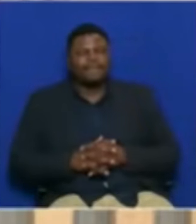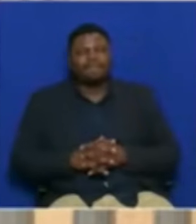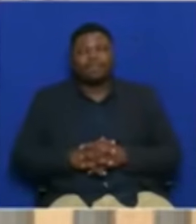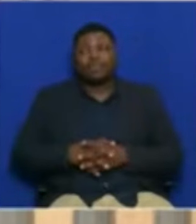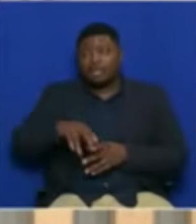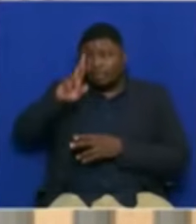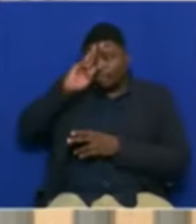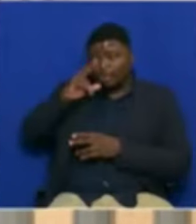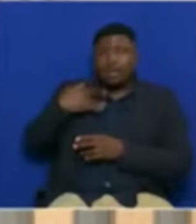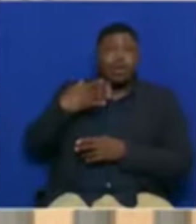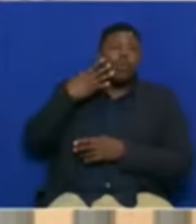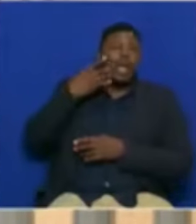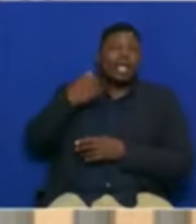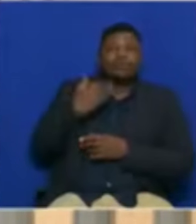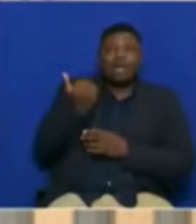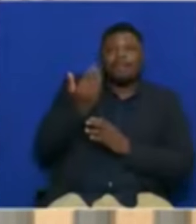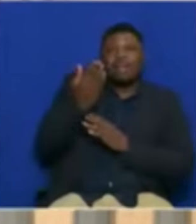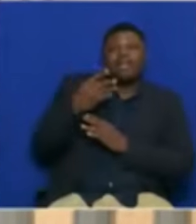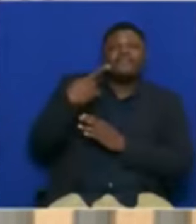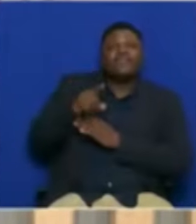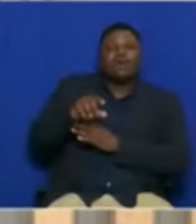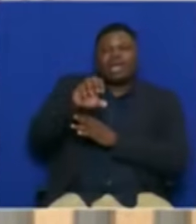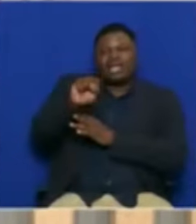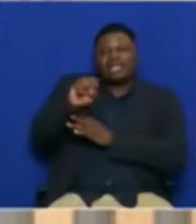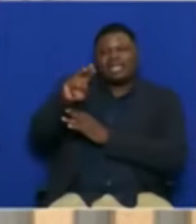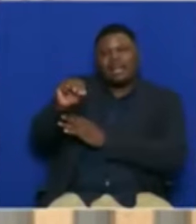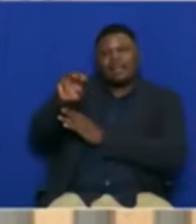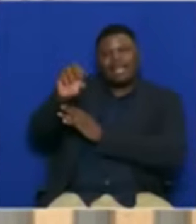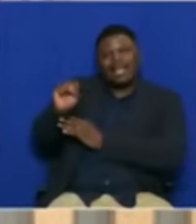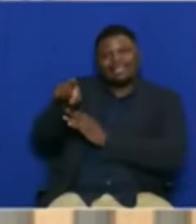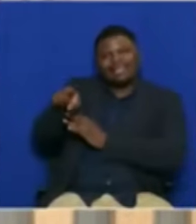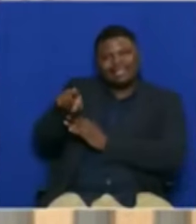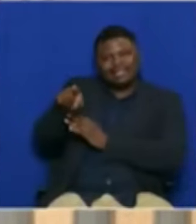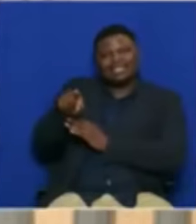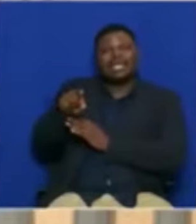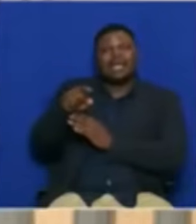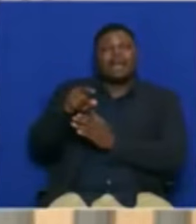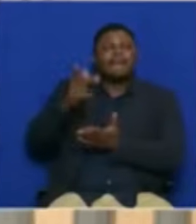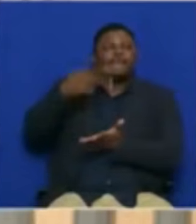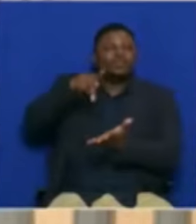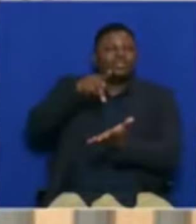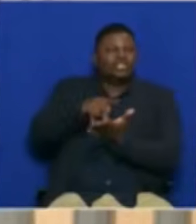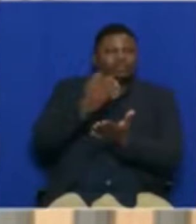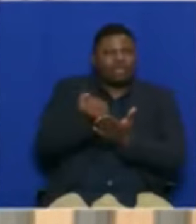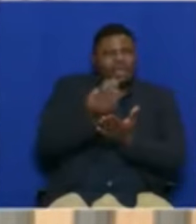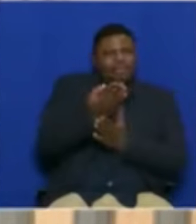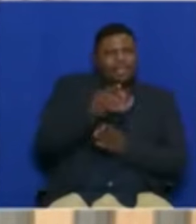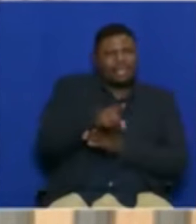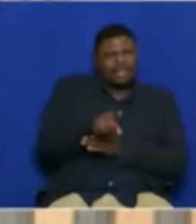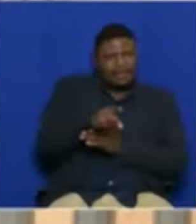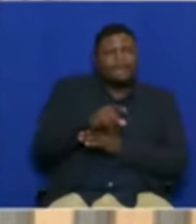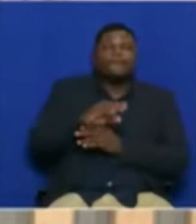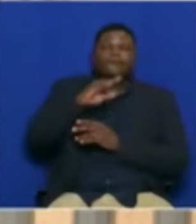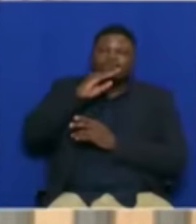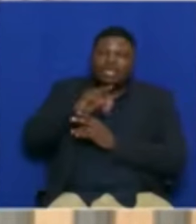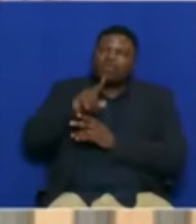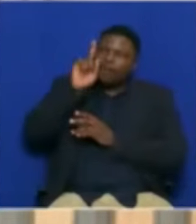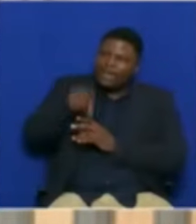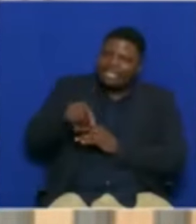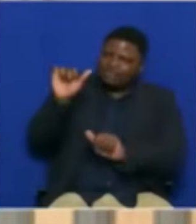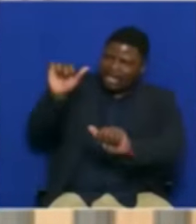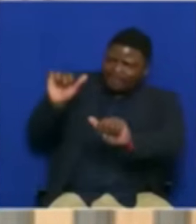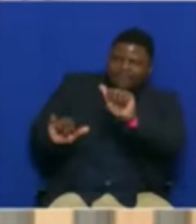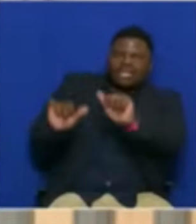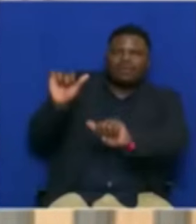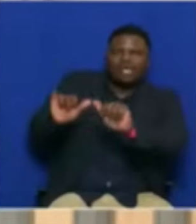you have to, it's in the application, you have to undergo a vetting process. No, Colonel, I